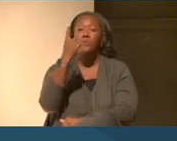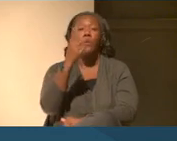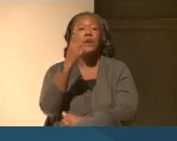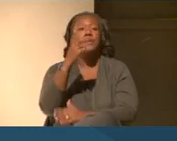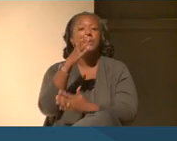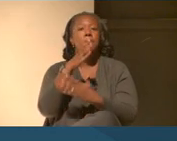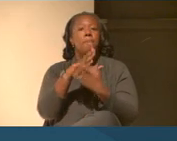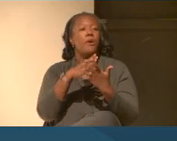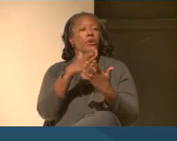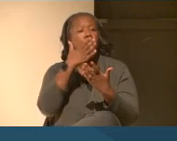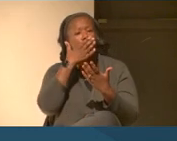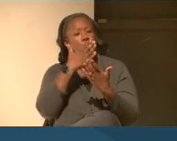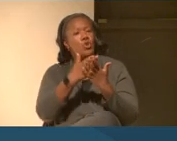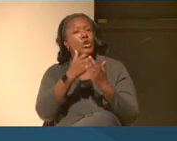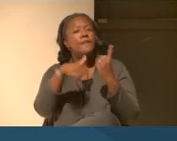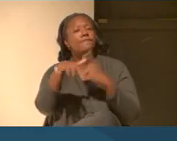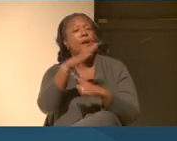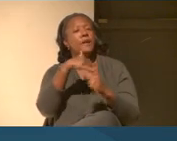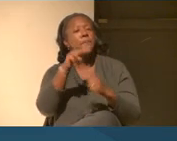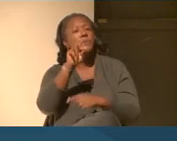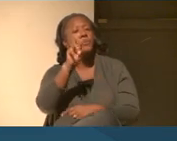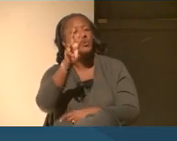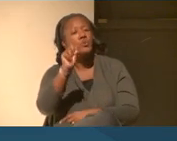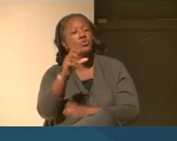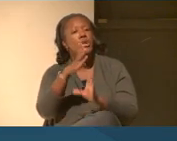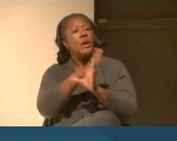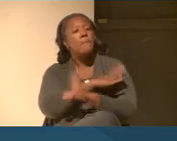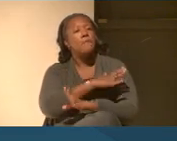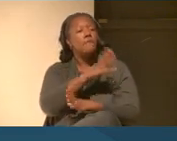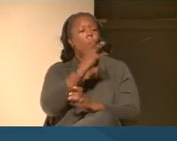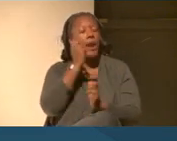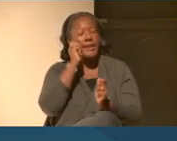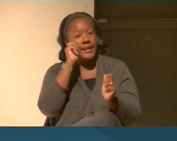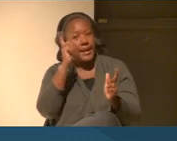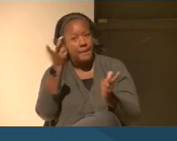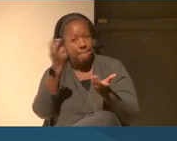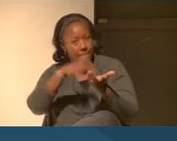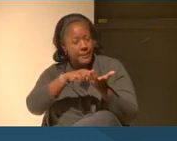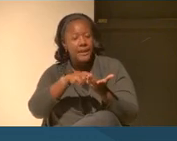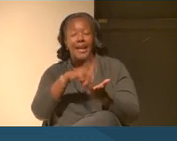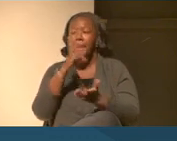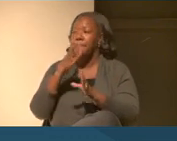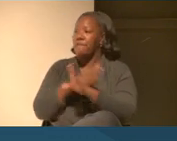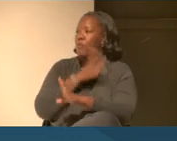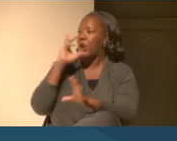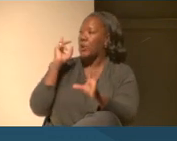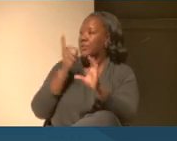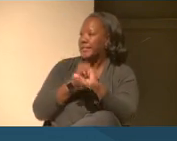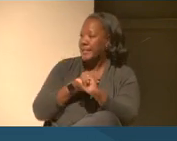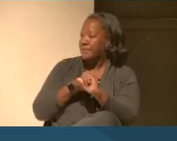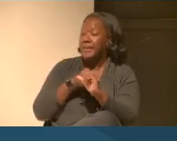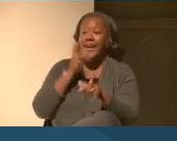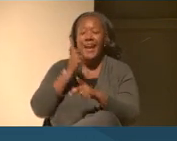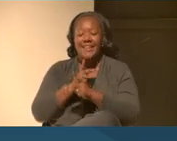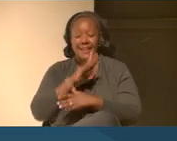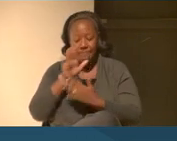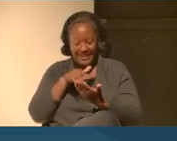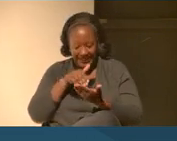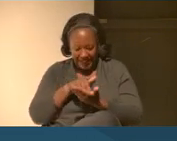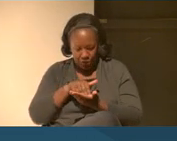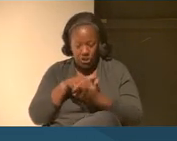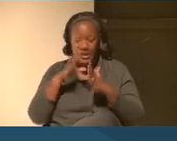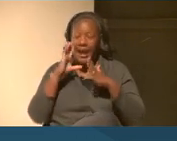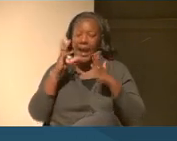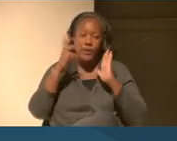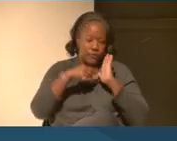get up and another piece of good environmental news before I go to sleep. And that's how I bracket my day. And it's how I keep it centered. I read about all the bad news.